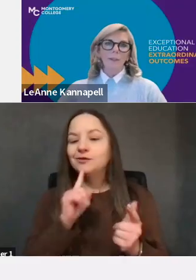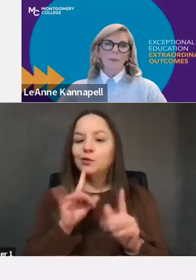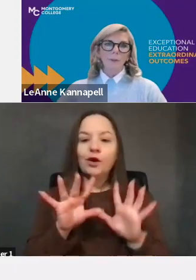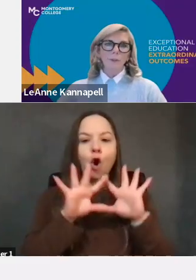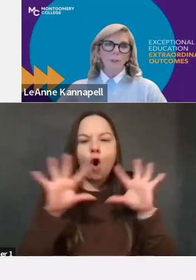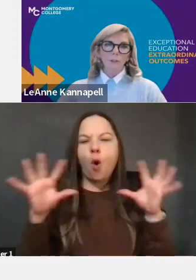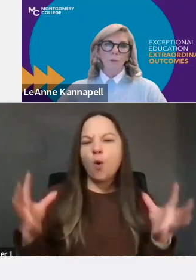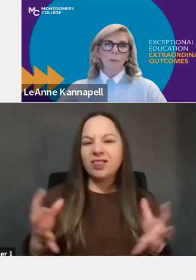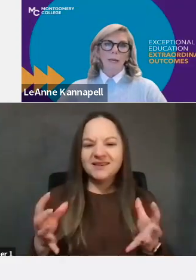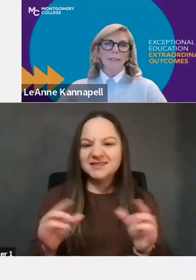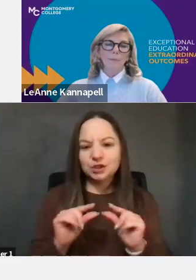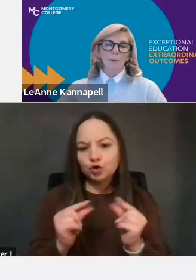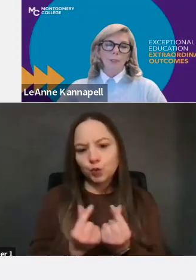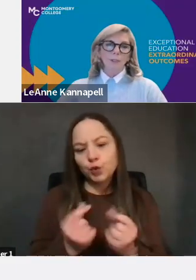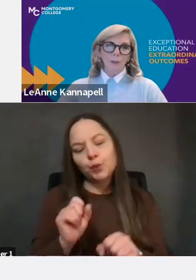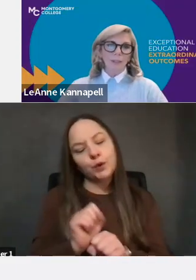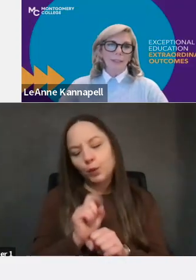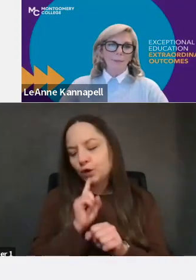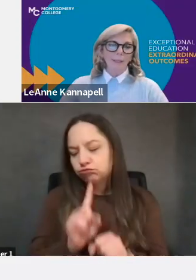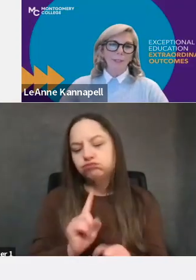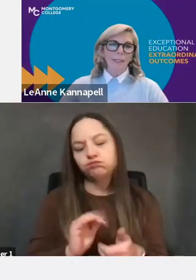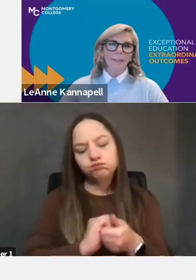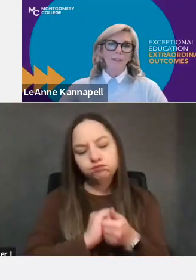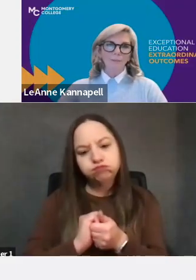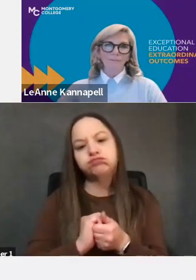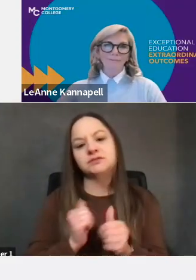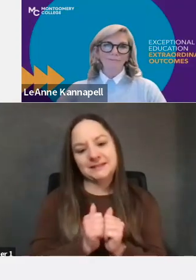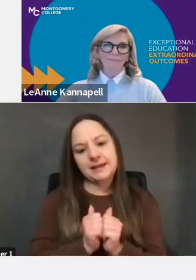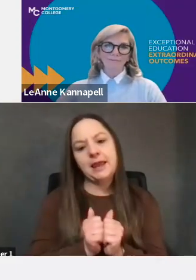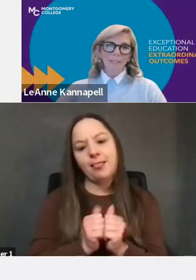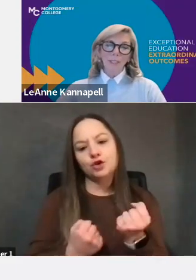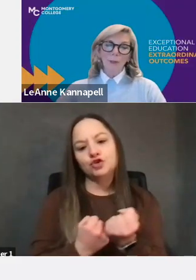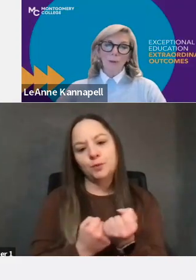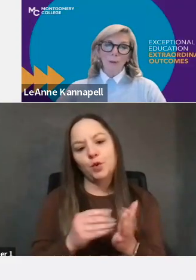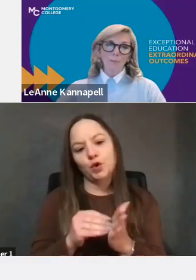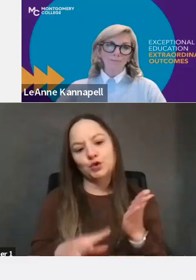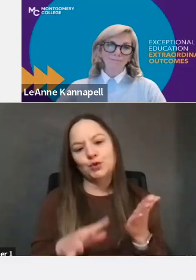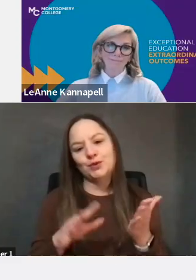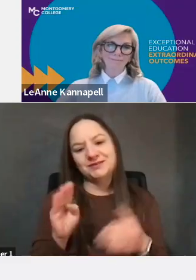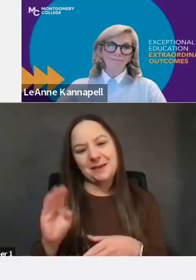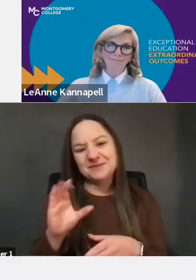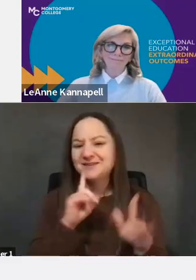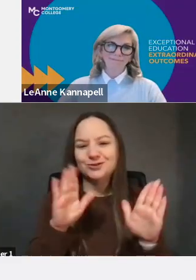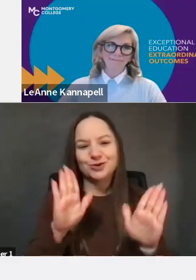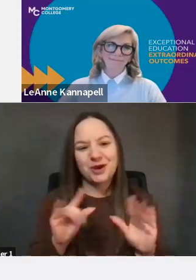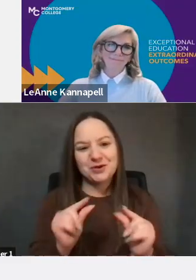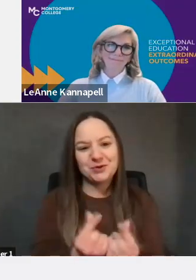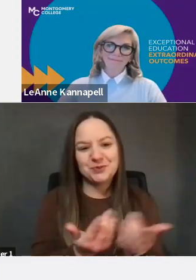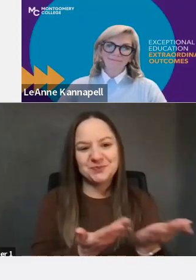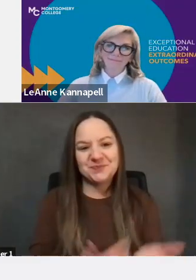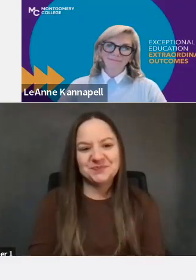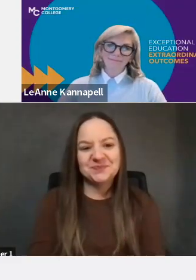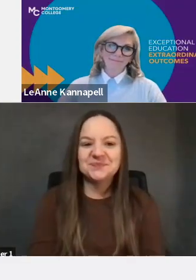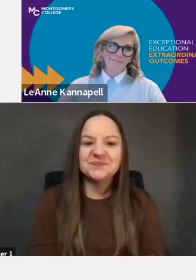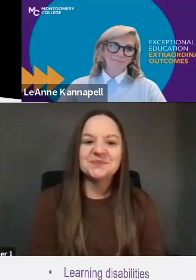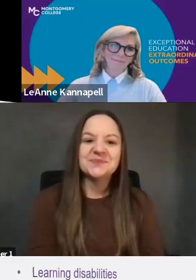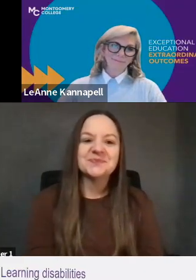together in order to support our students at Montgomery College. It's a great group.